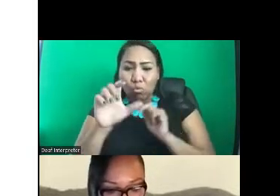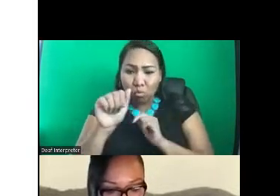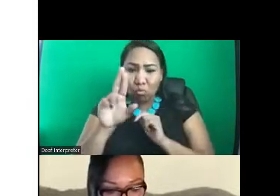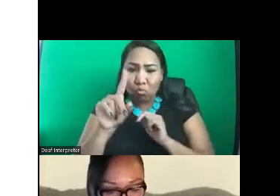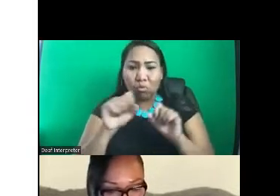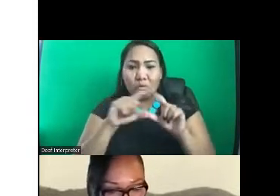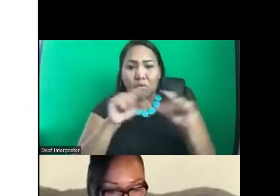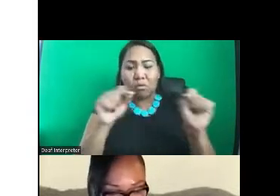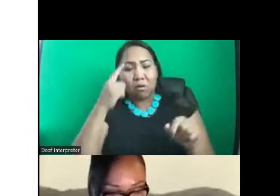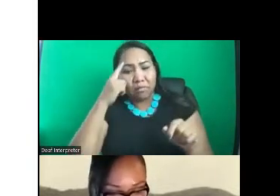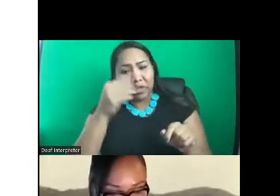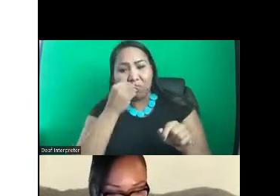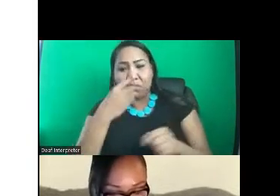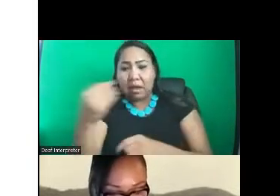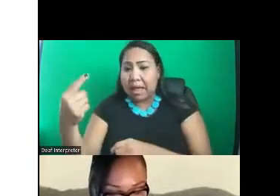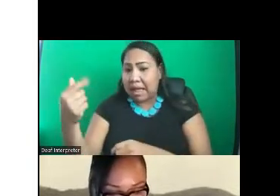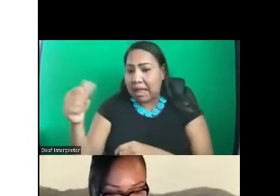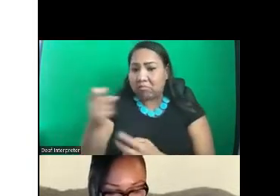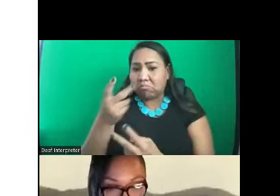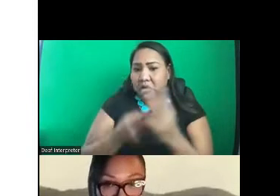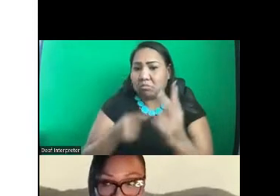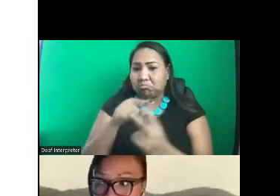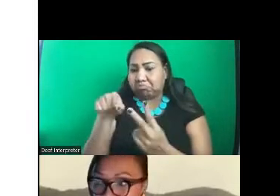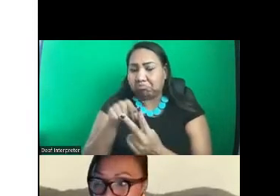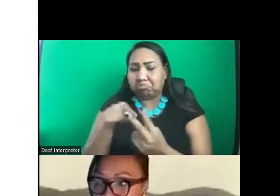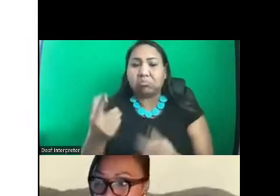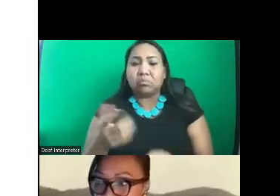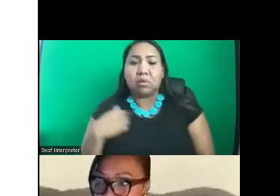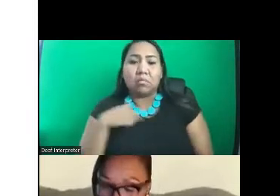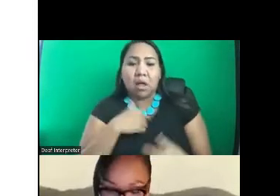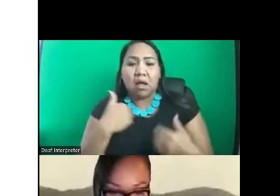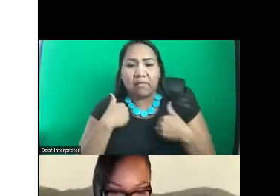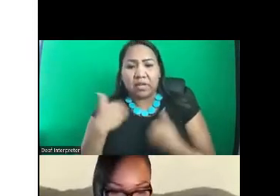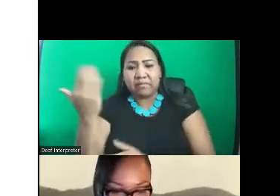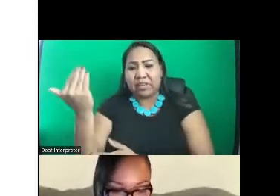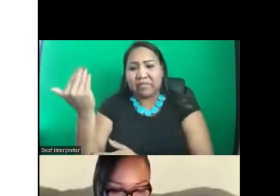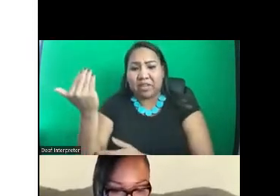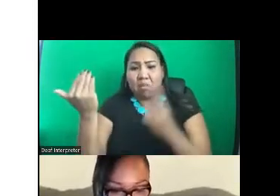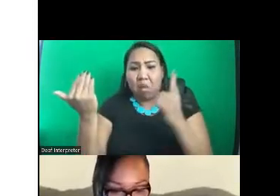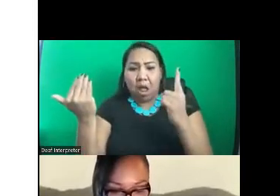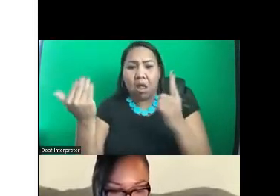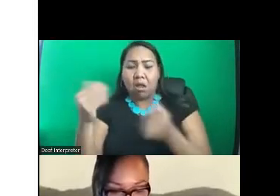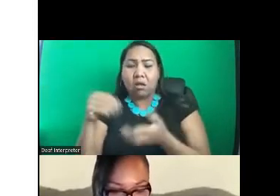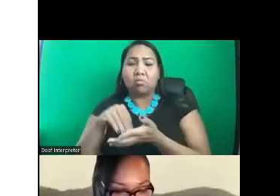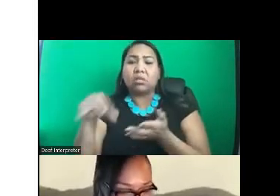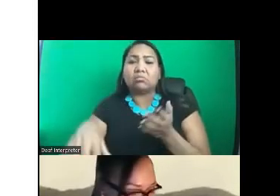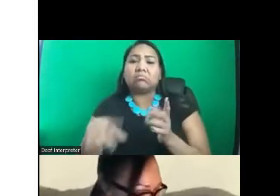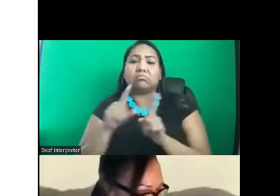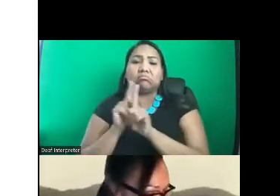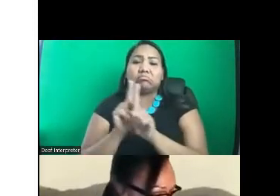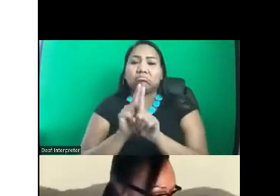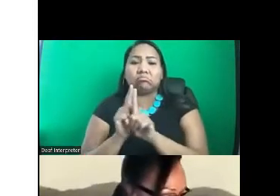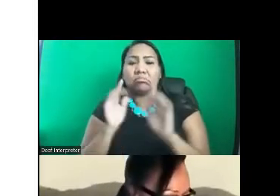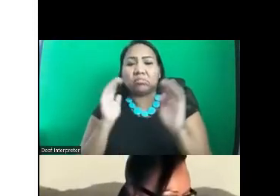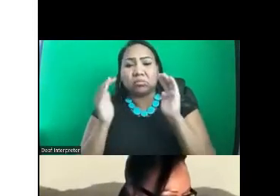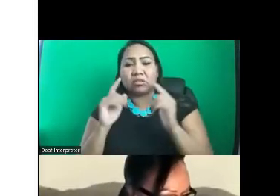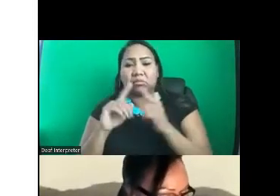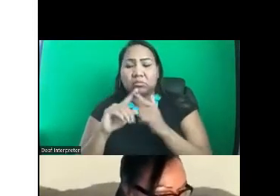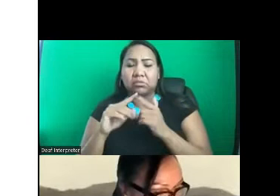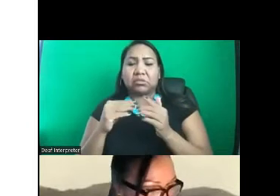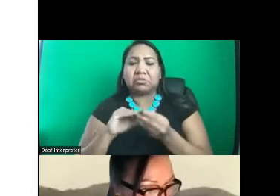gas. We have a 15-to-1 student mentor ratio. We